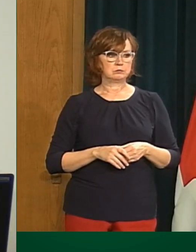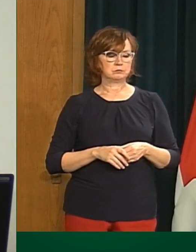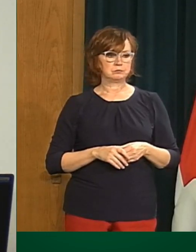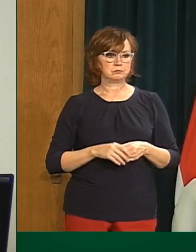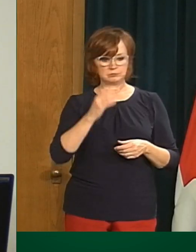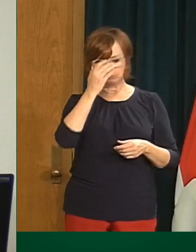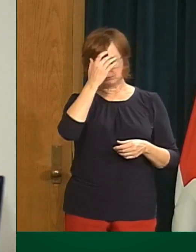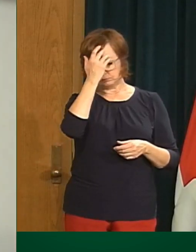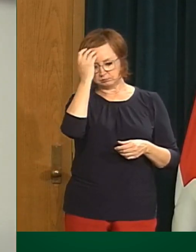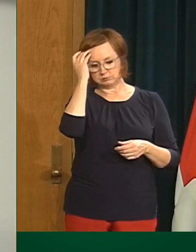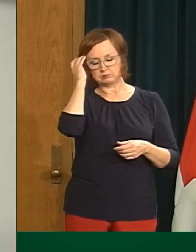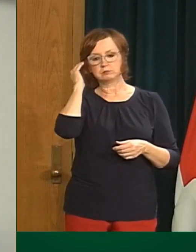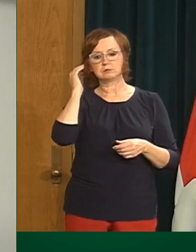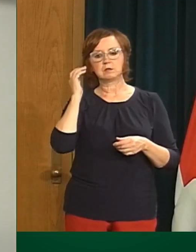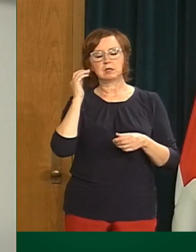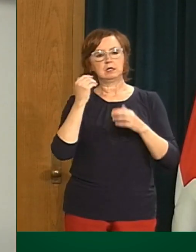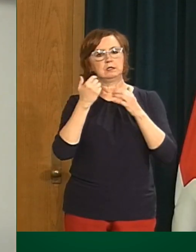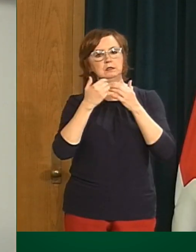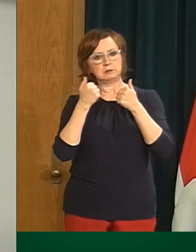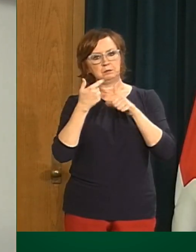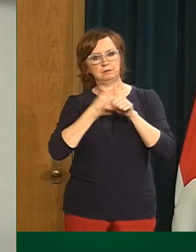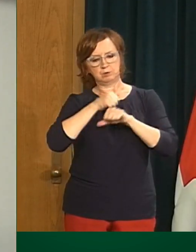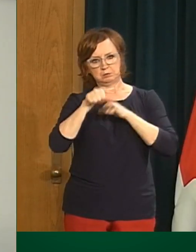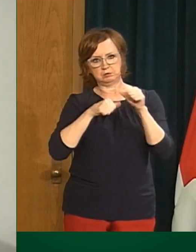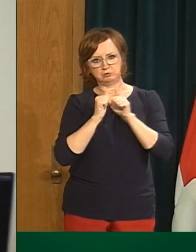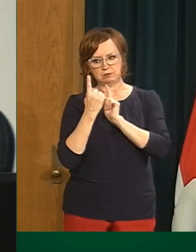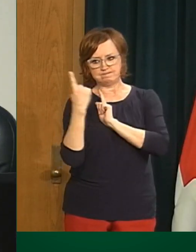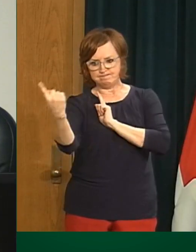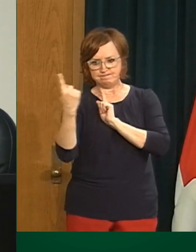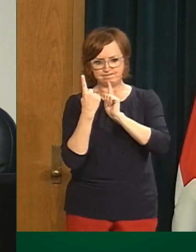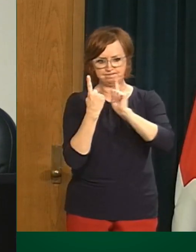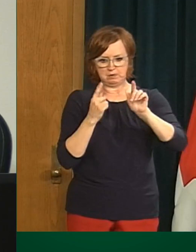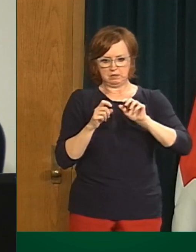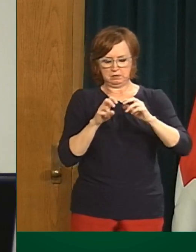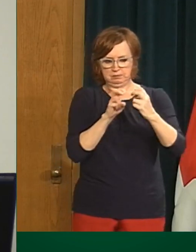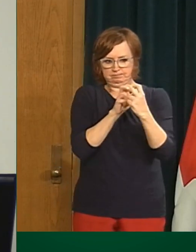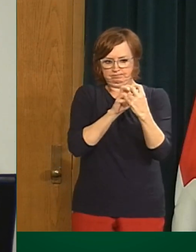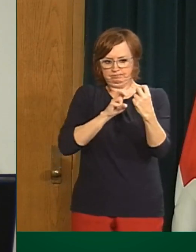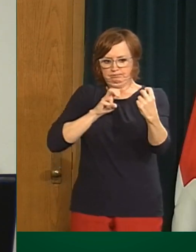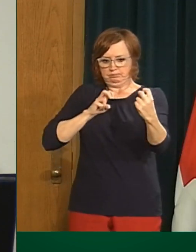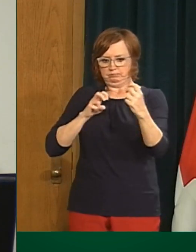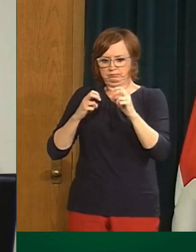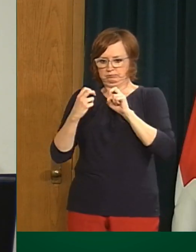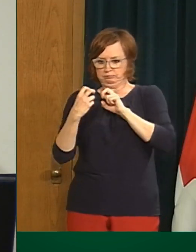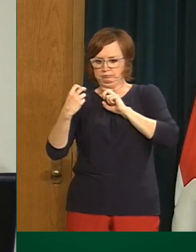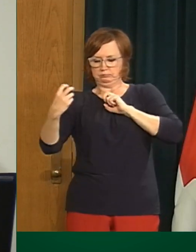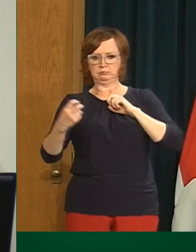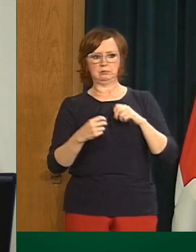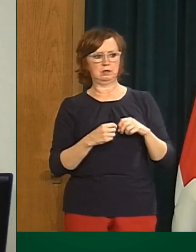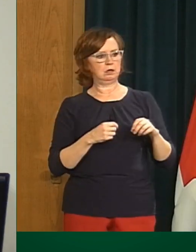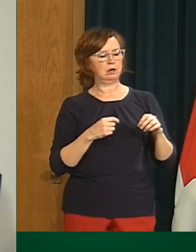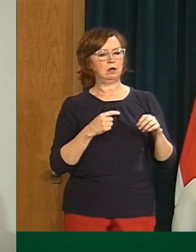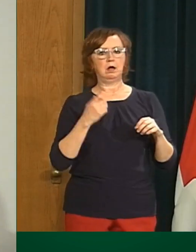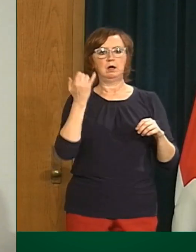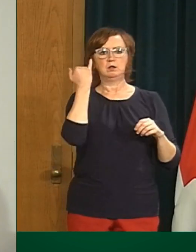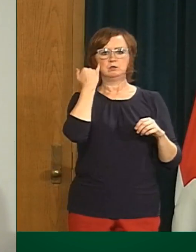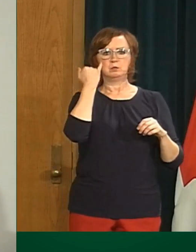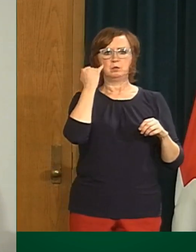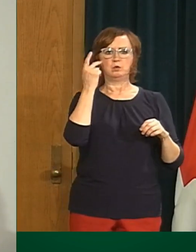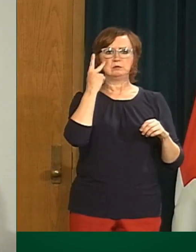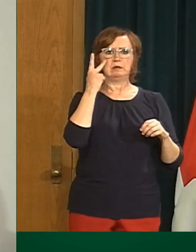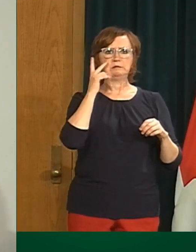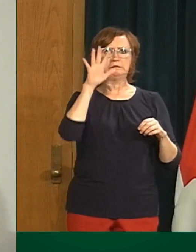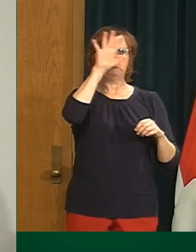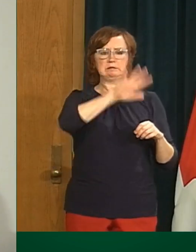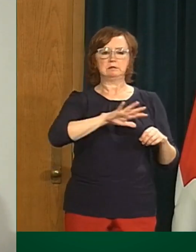workplace, maintaining that physical distancing, that makes sure that even if you see community transmission throughout the province, it does